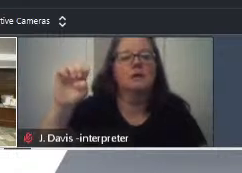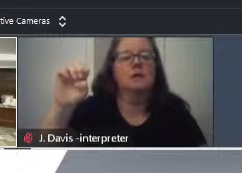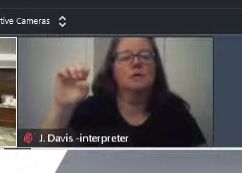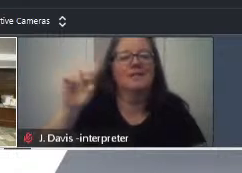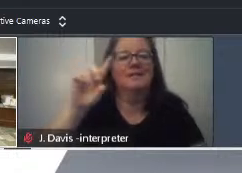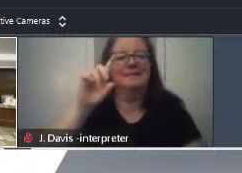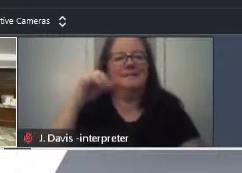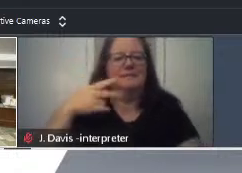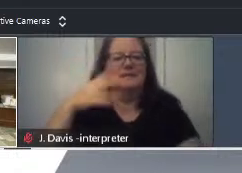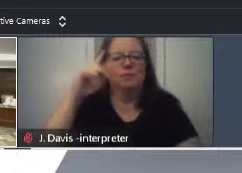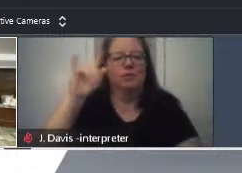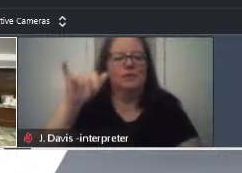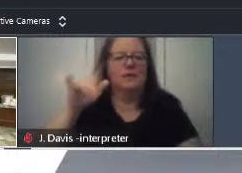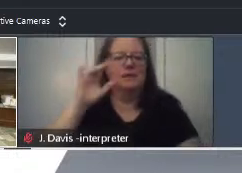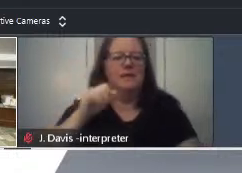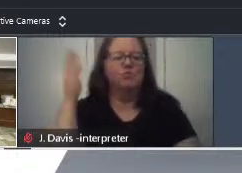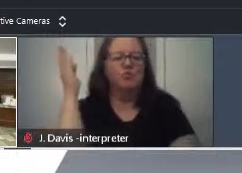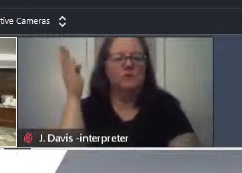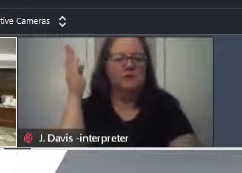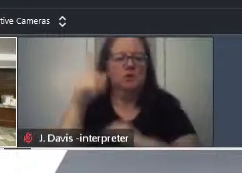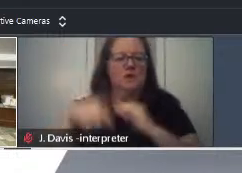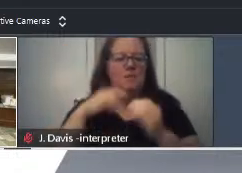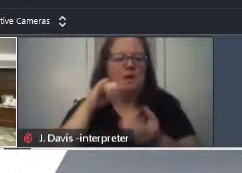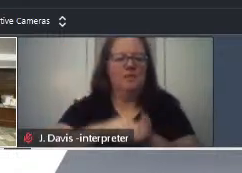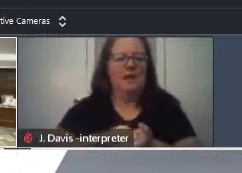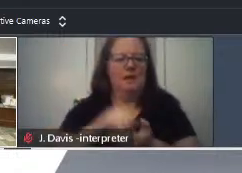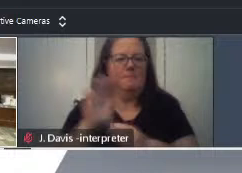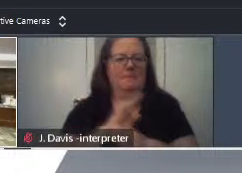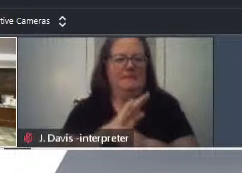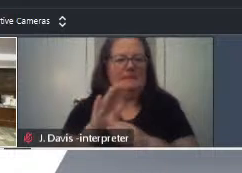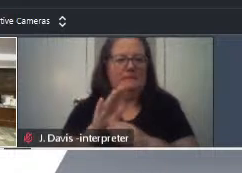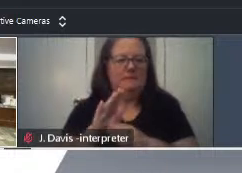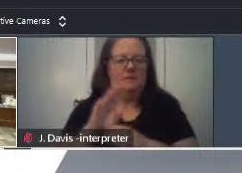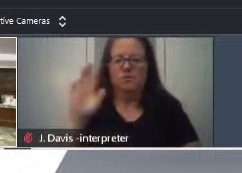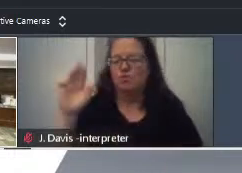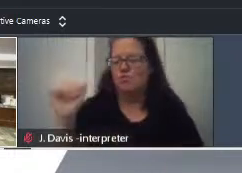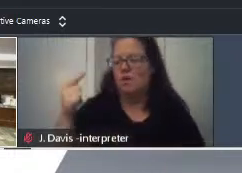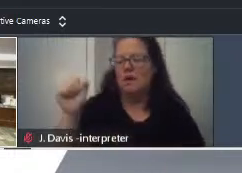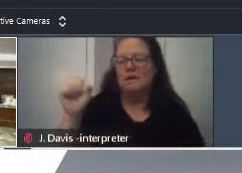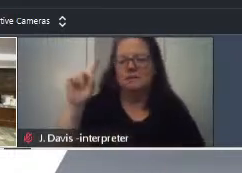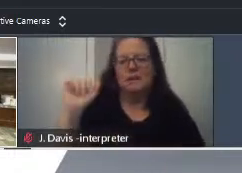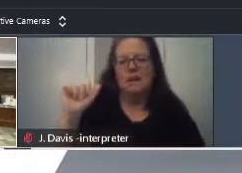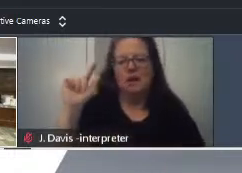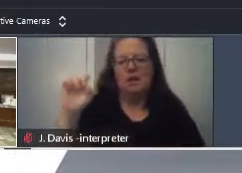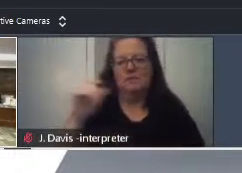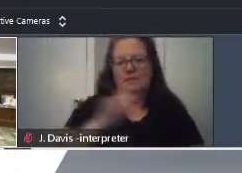administrator, can do a presentation specifically on this district. Mr. Ragsdale, nice to meet you.